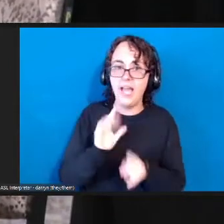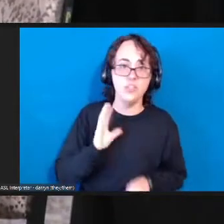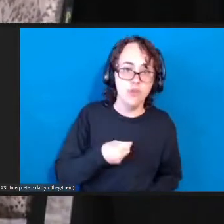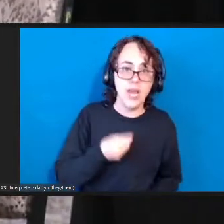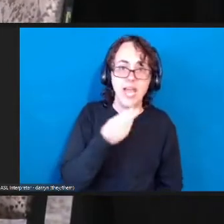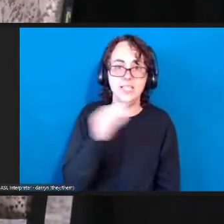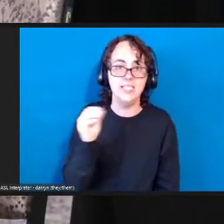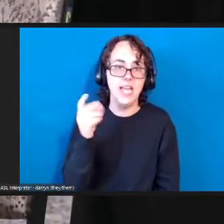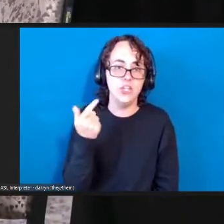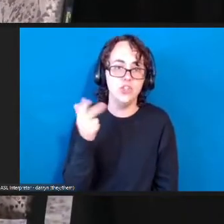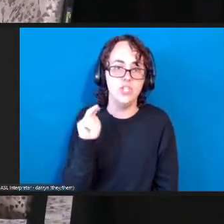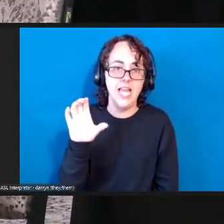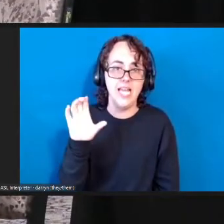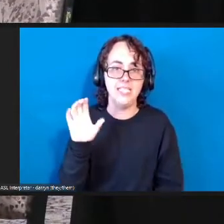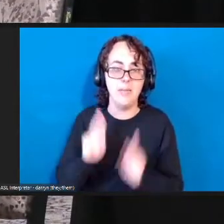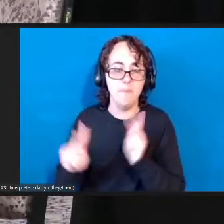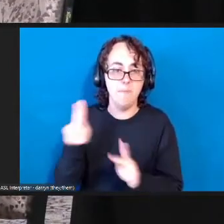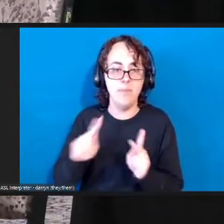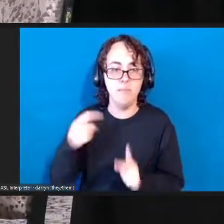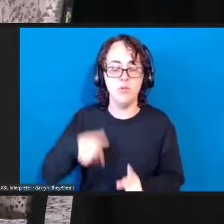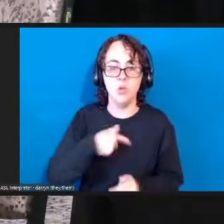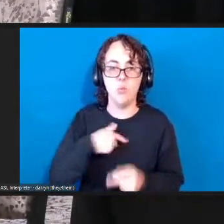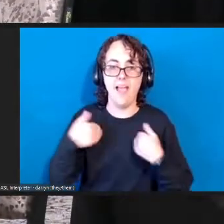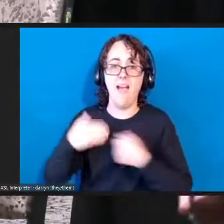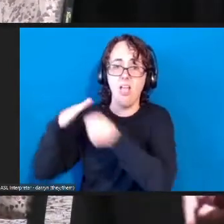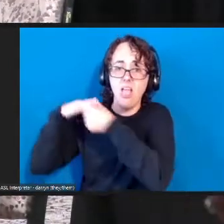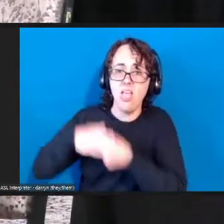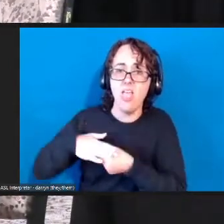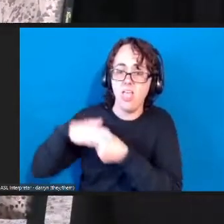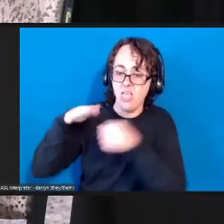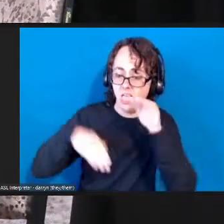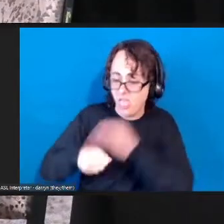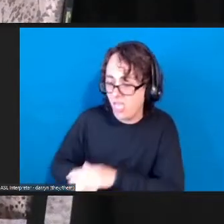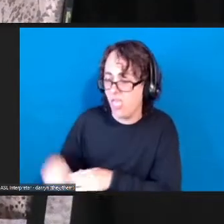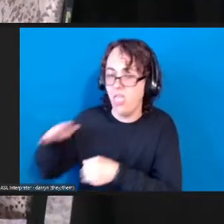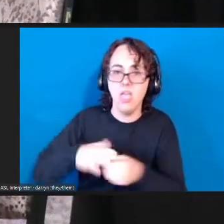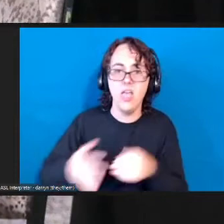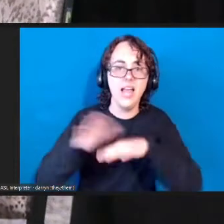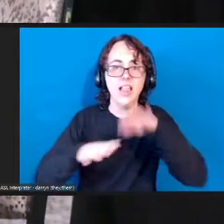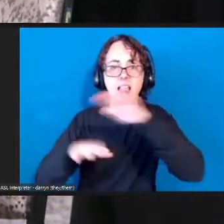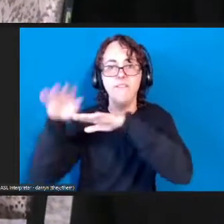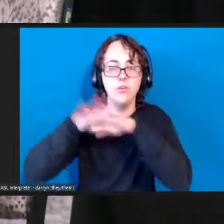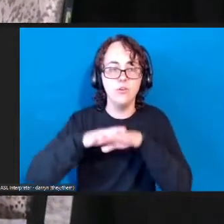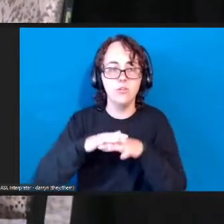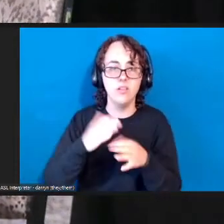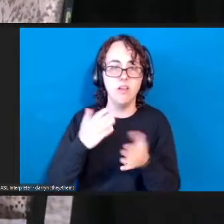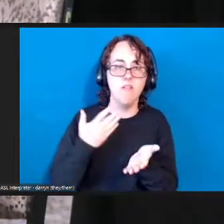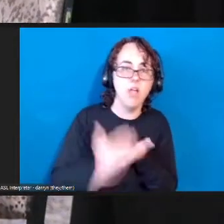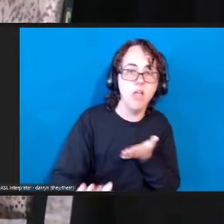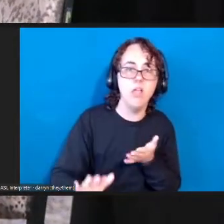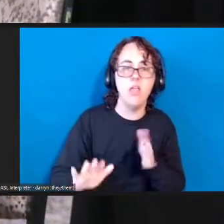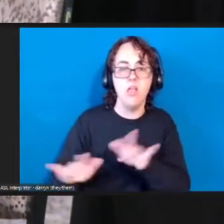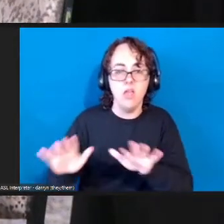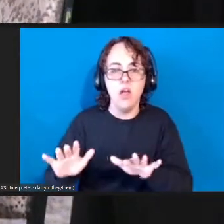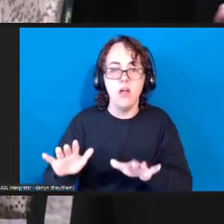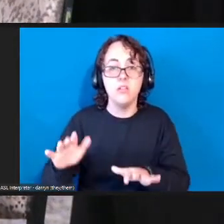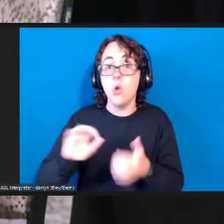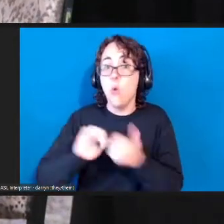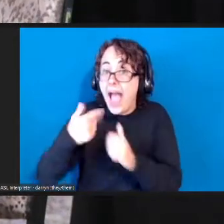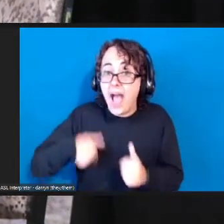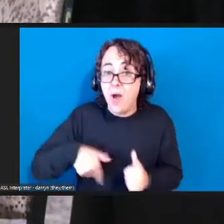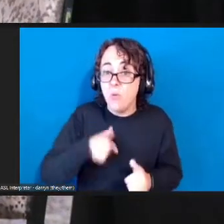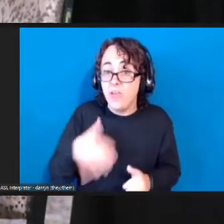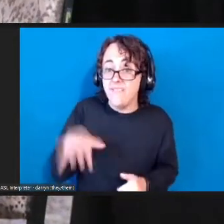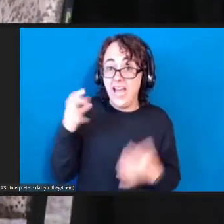under so many different levels of disenfranchisement that the only thing we can do to find healing in the world is to rely